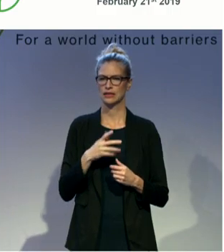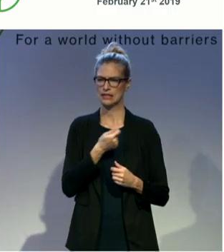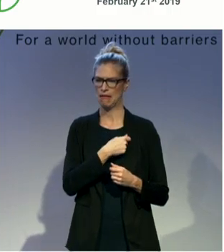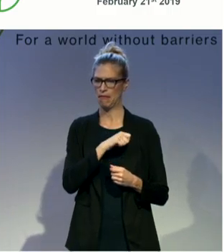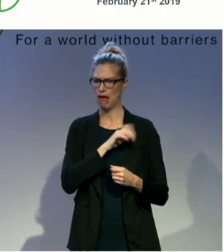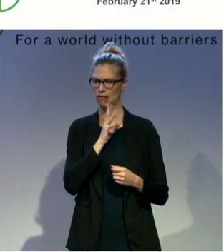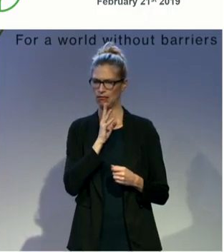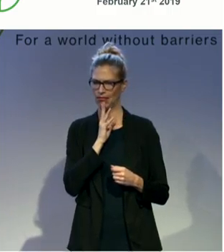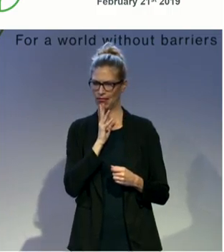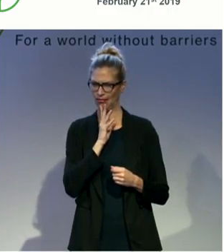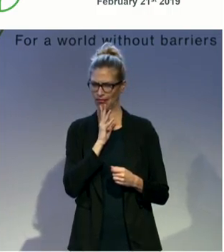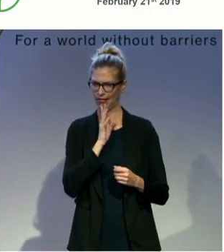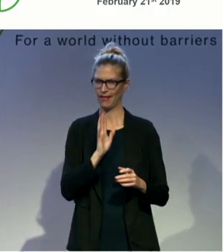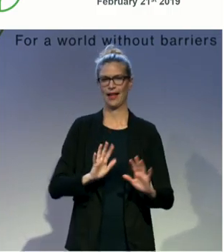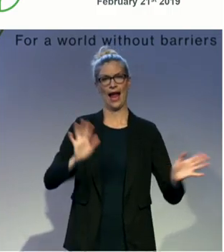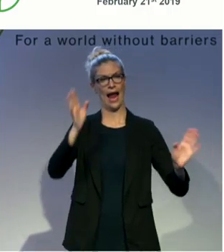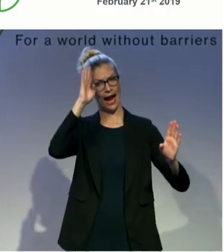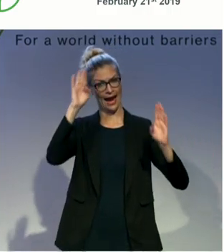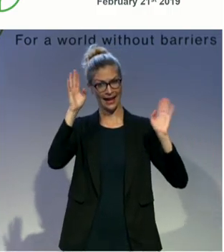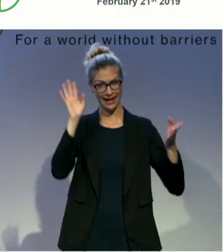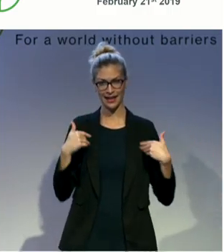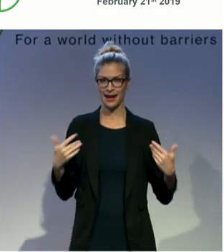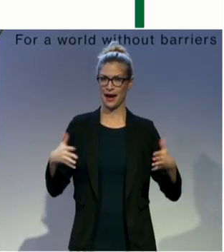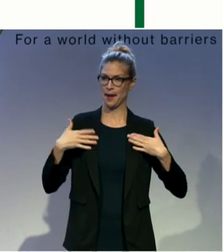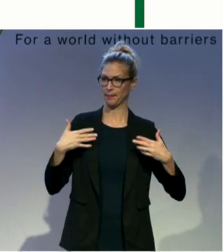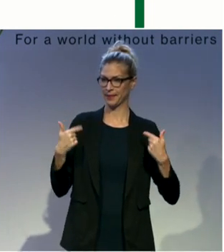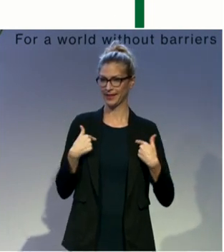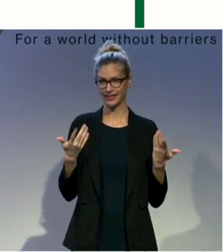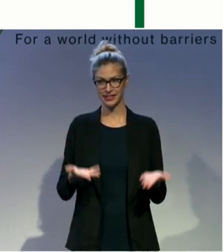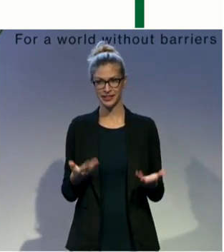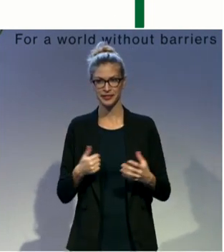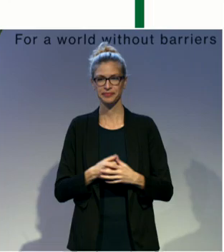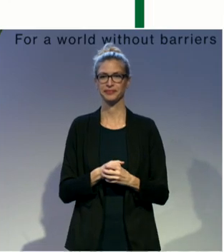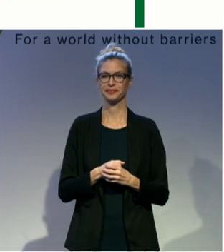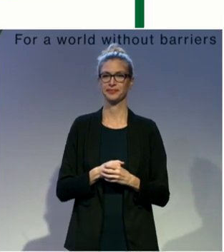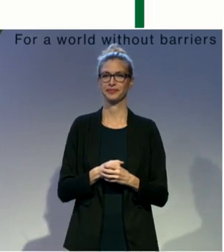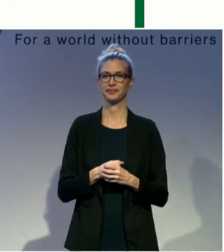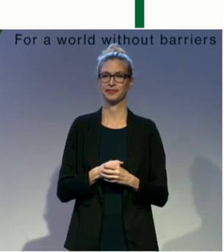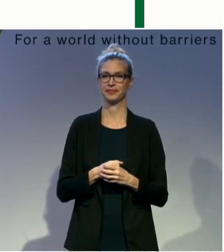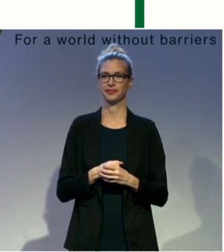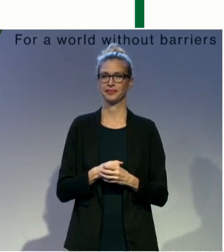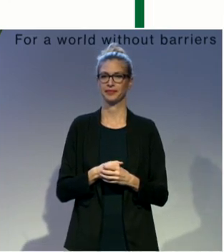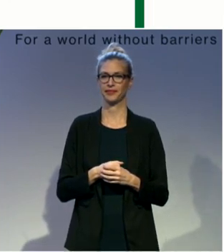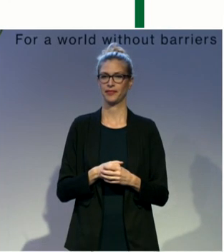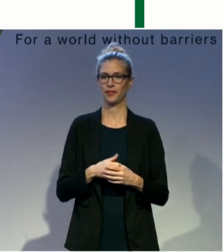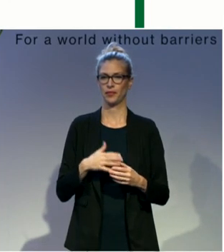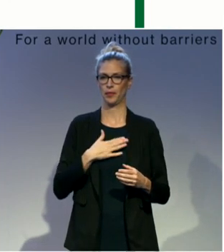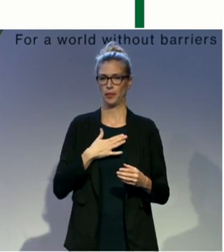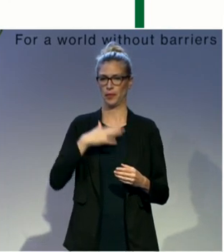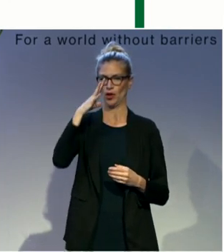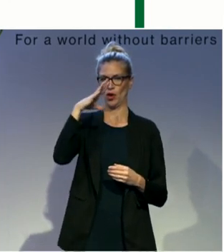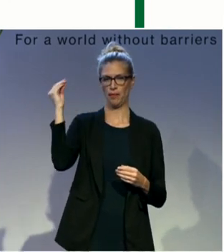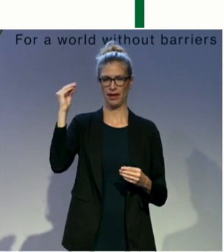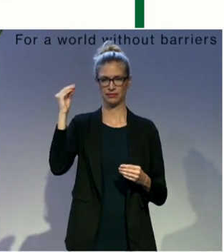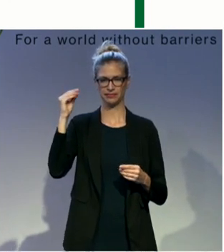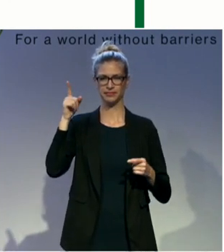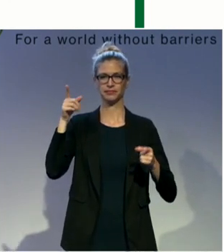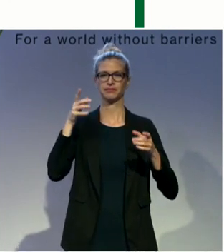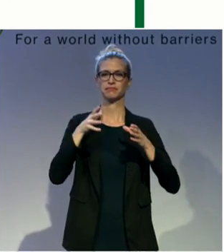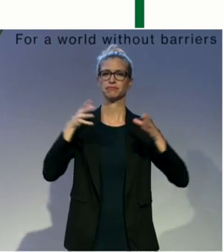be here today. Plena Inclusión is the main organization of people with